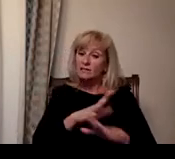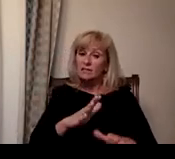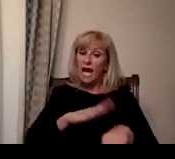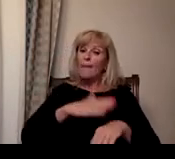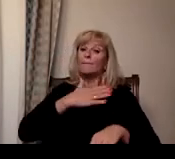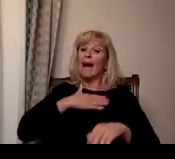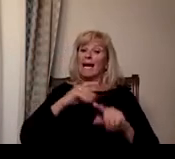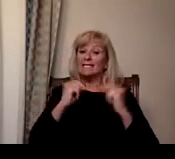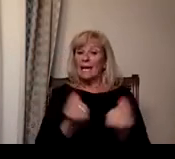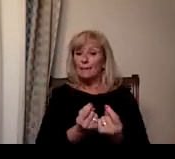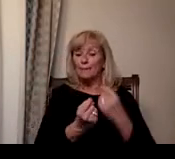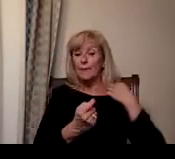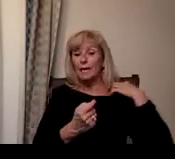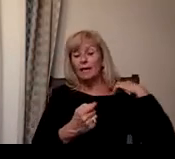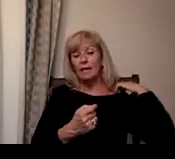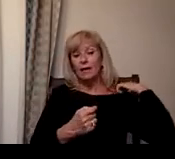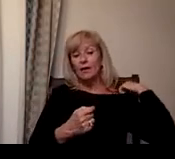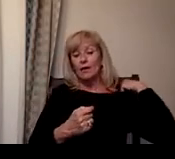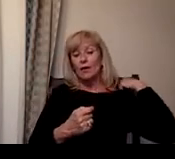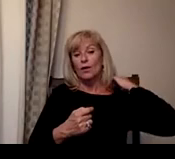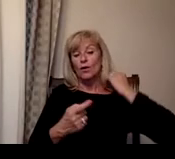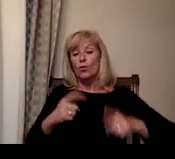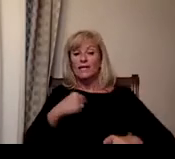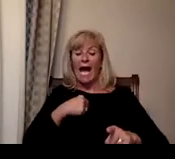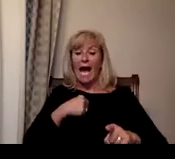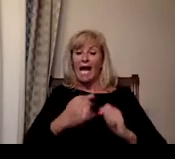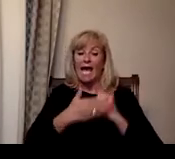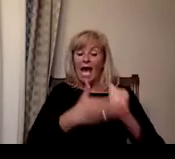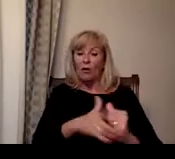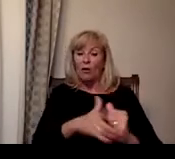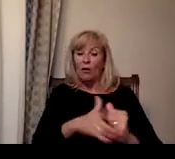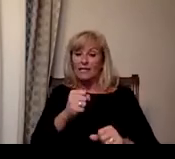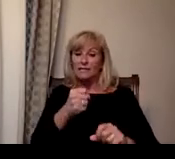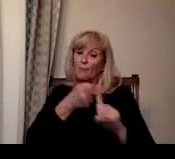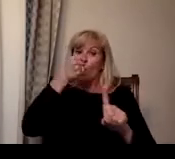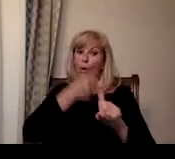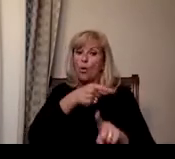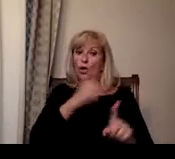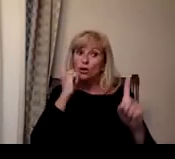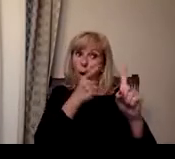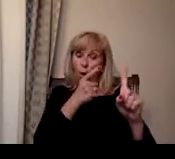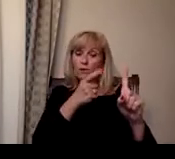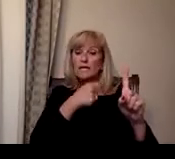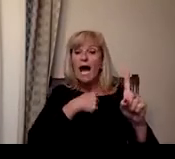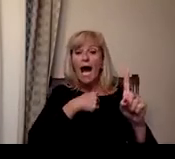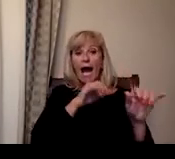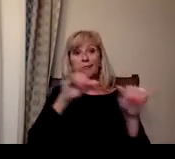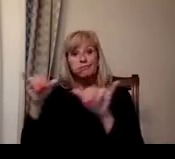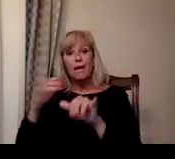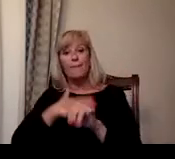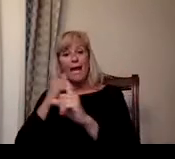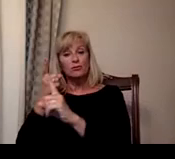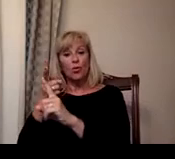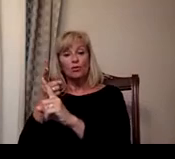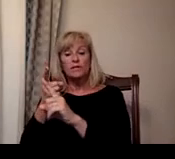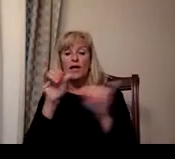my team. And when I help Lisa hit her goals, I hit my goals. So our goals are aligned